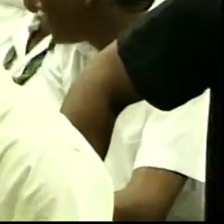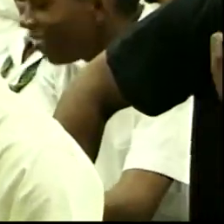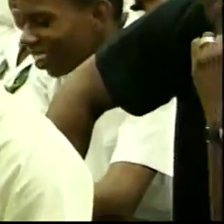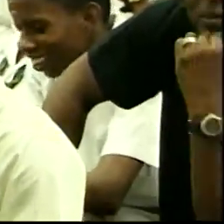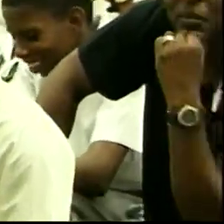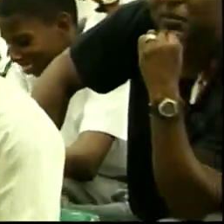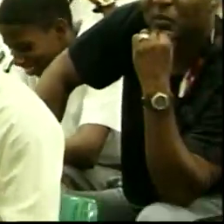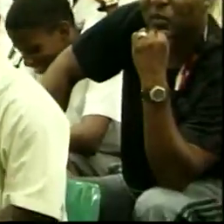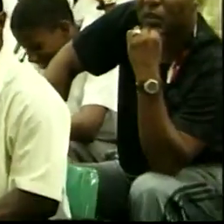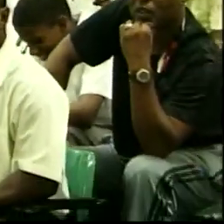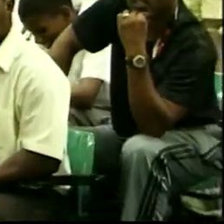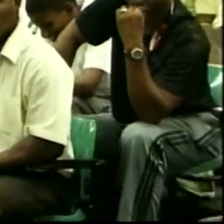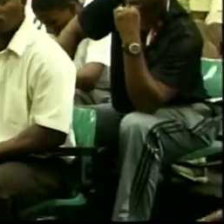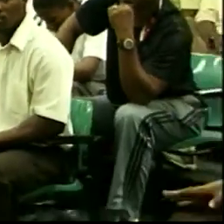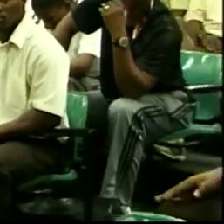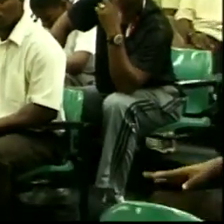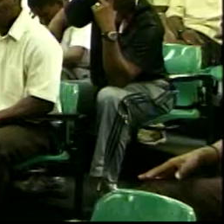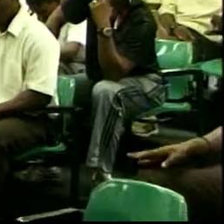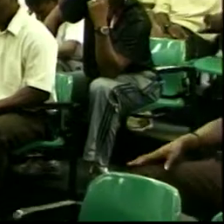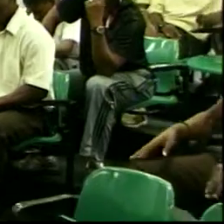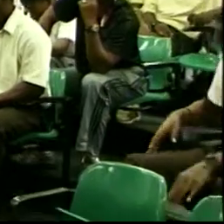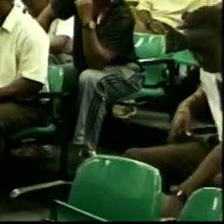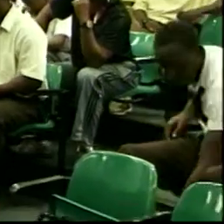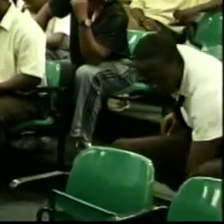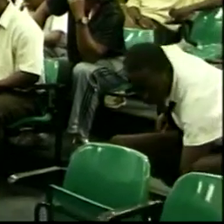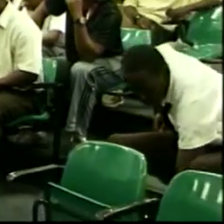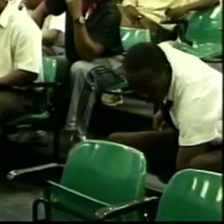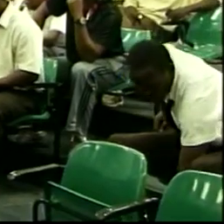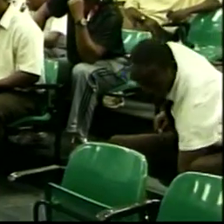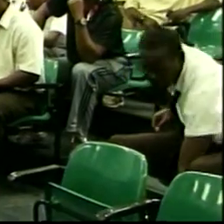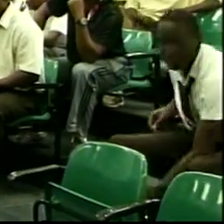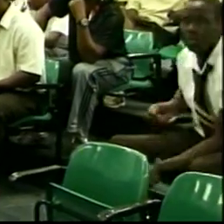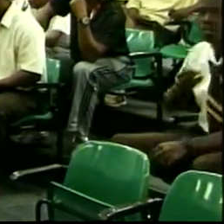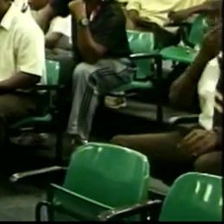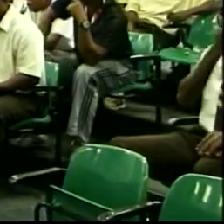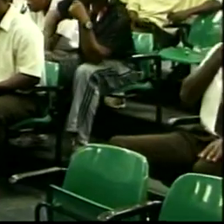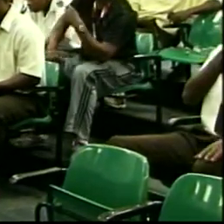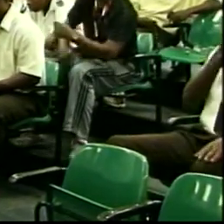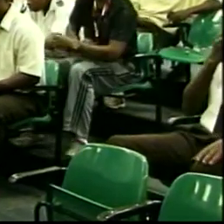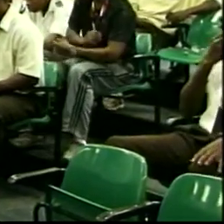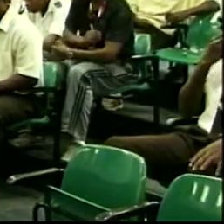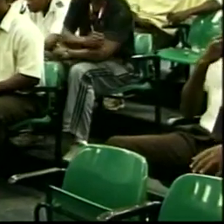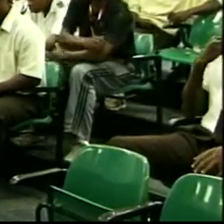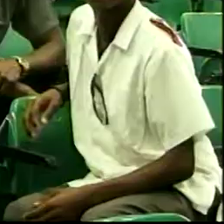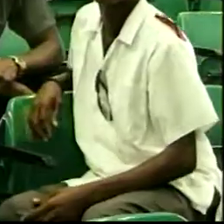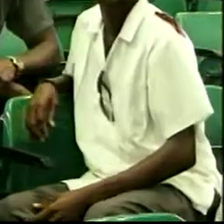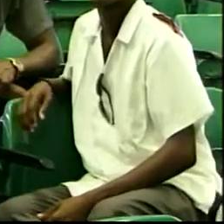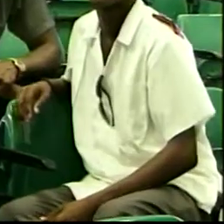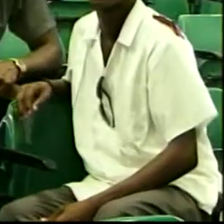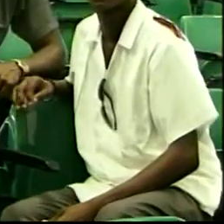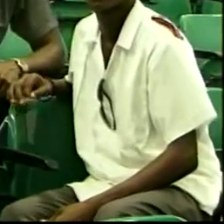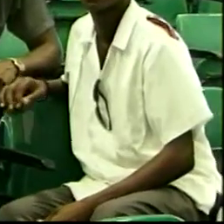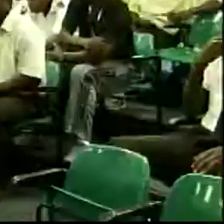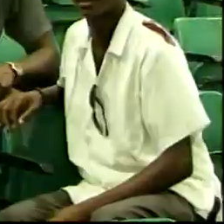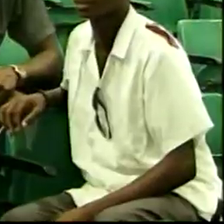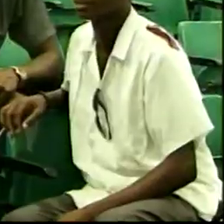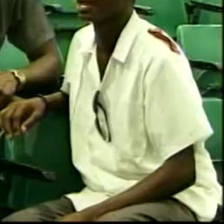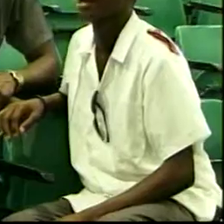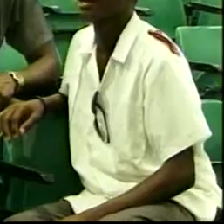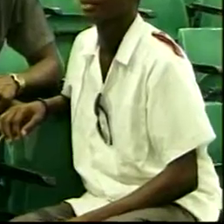out of meetings to address concerns over school cricket. These meetings involve the BCA, the Barbados Association of